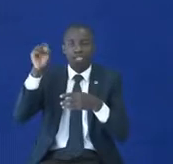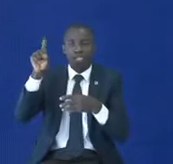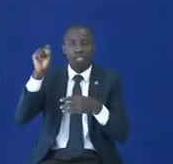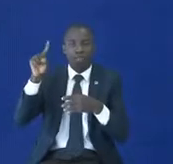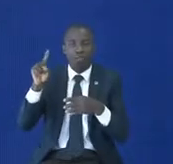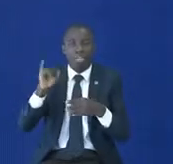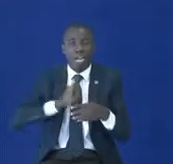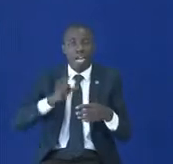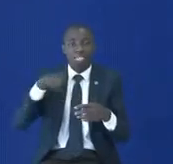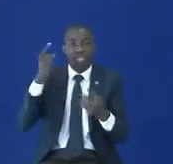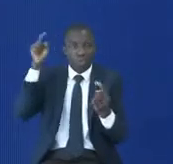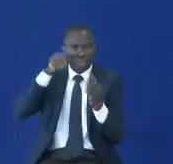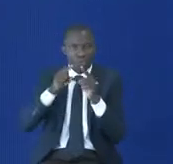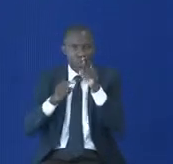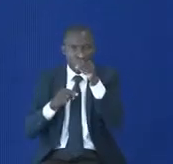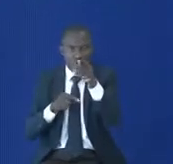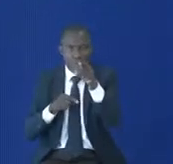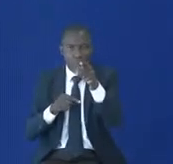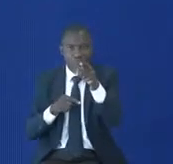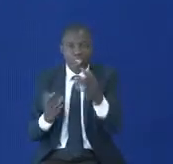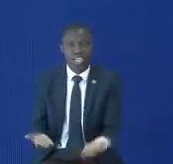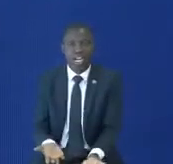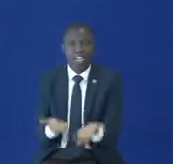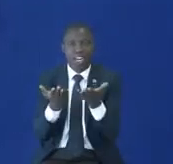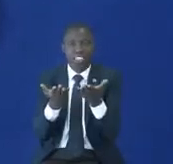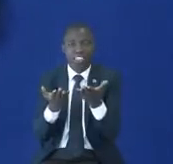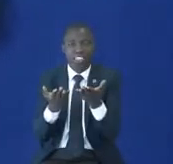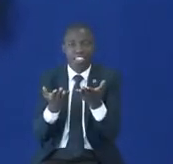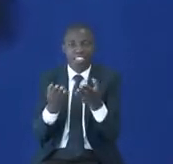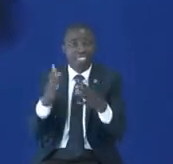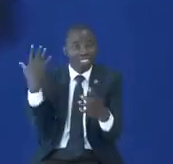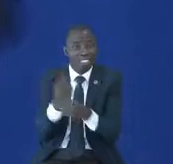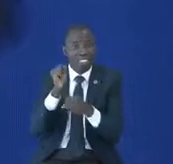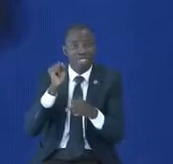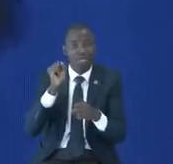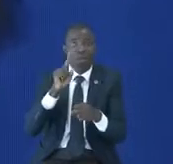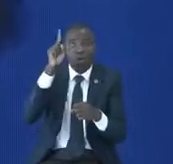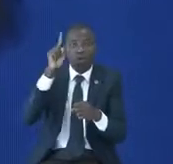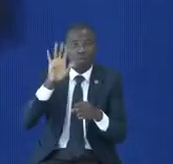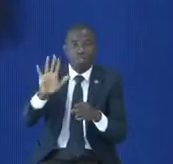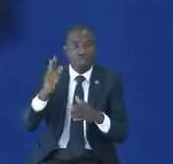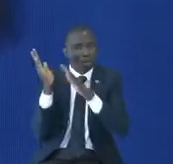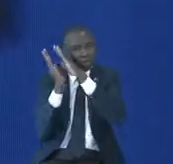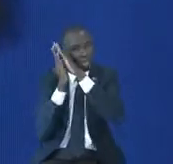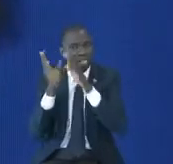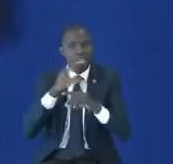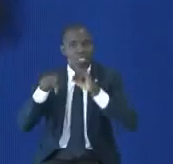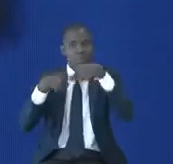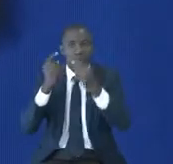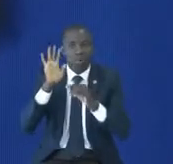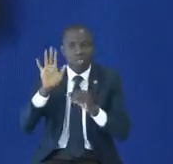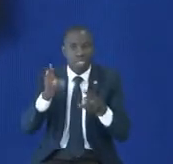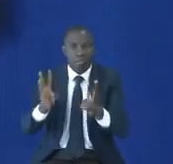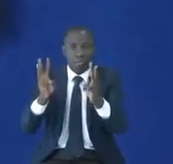says, I say unto thee, arise, take up thy bed, and go thy